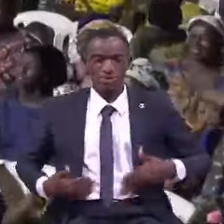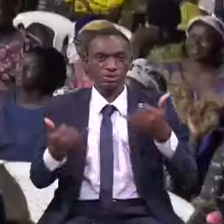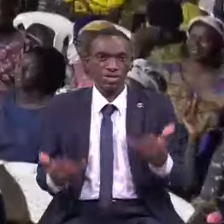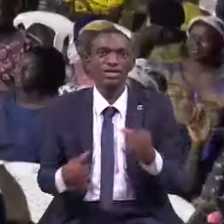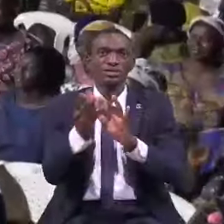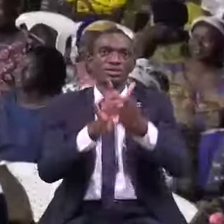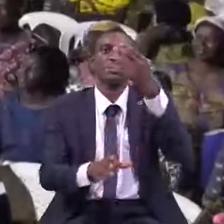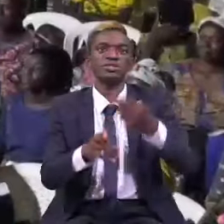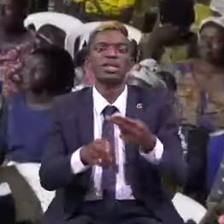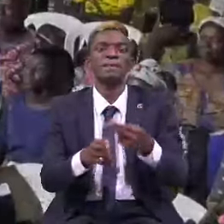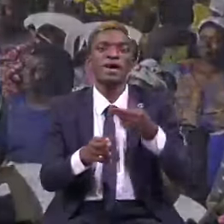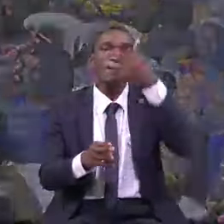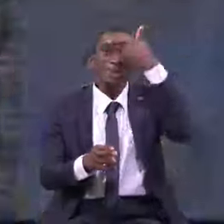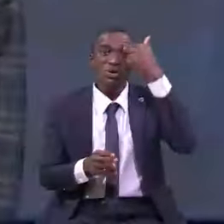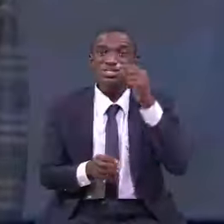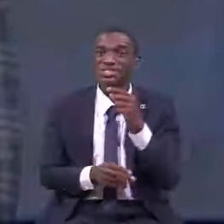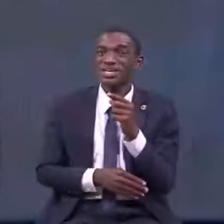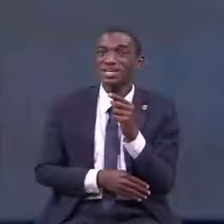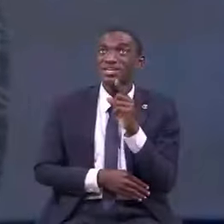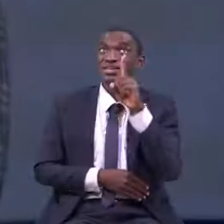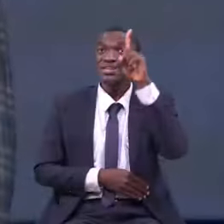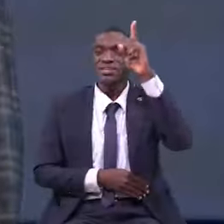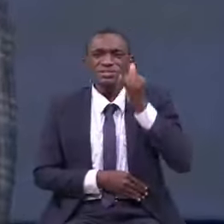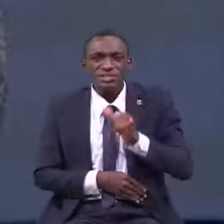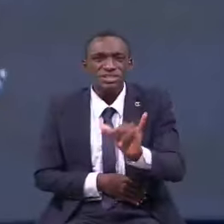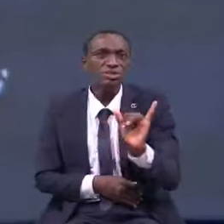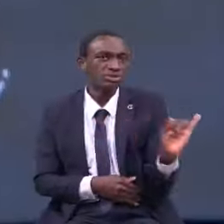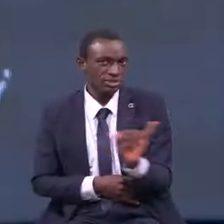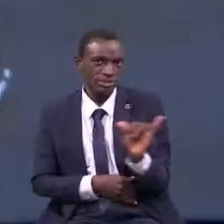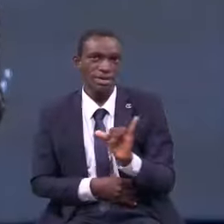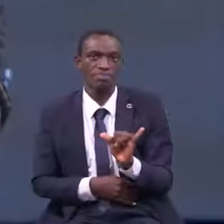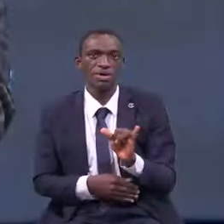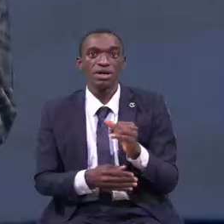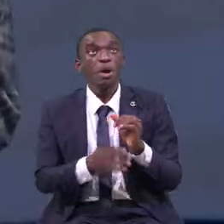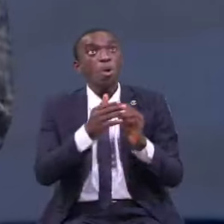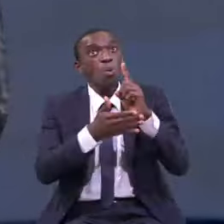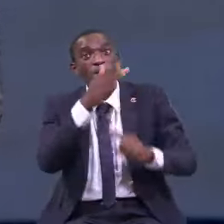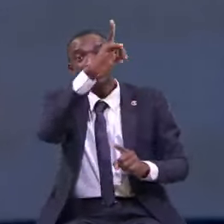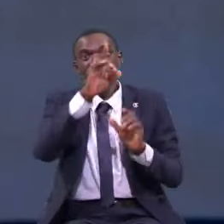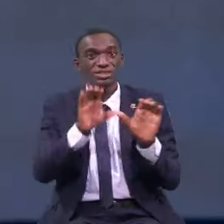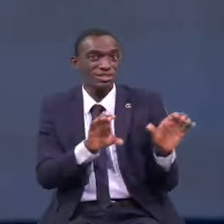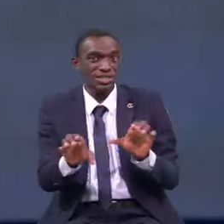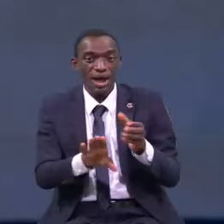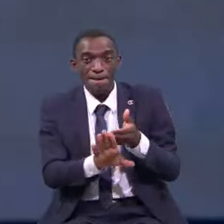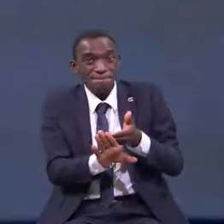because he's still the same. What he did before, he's going to do today.